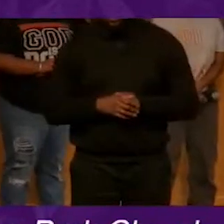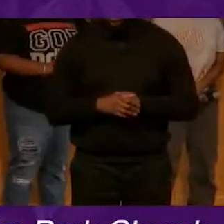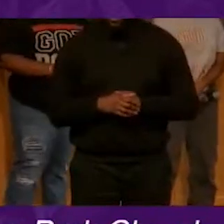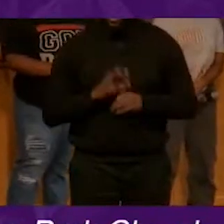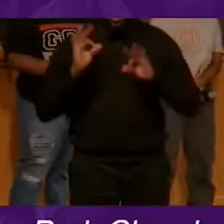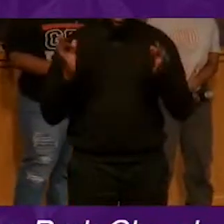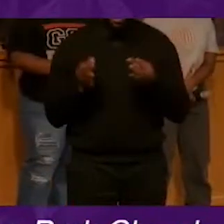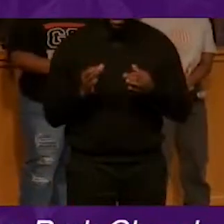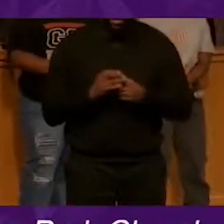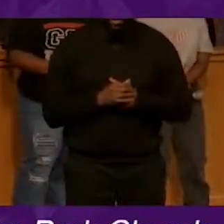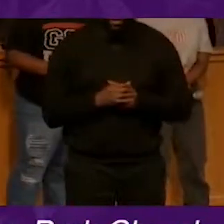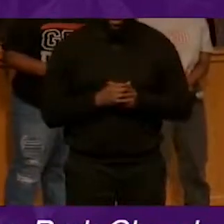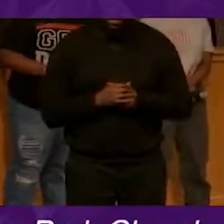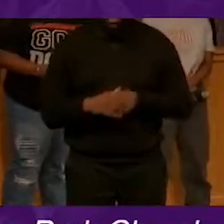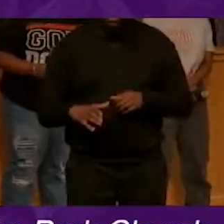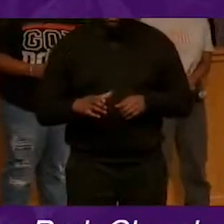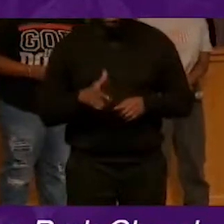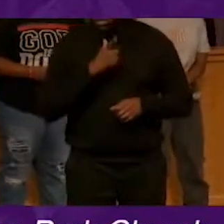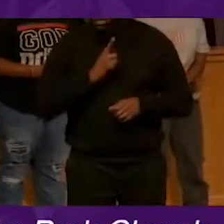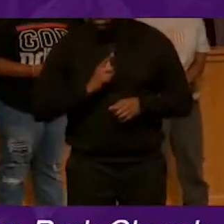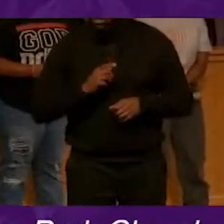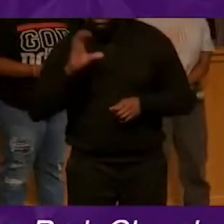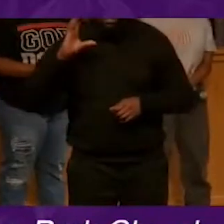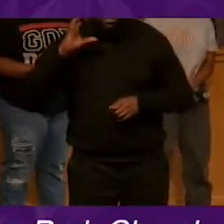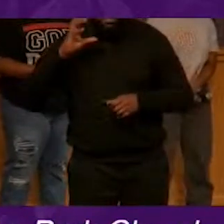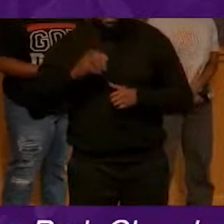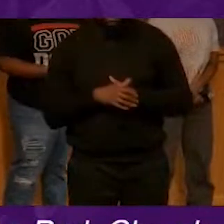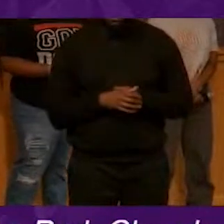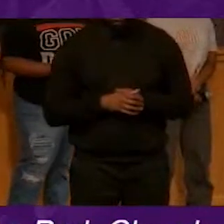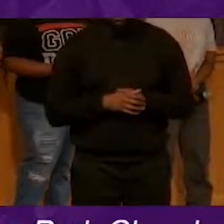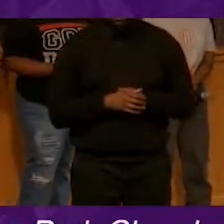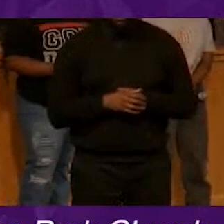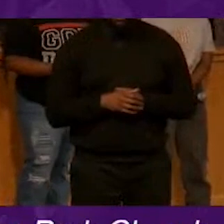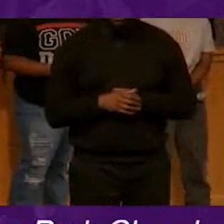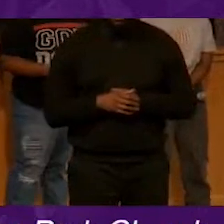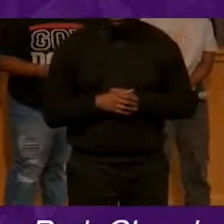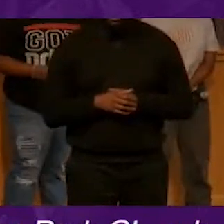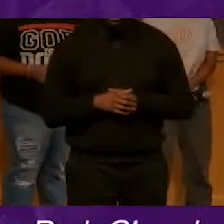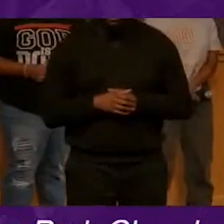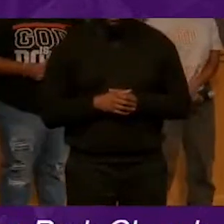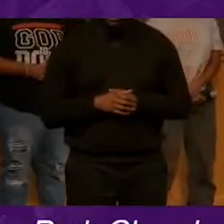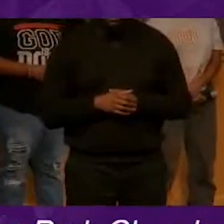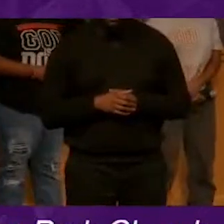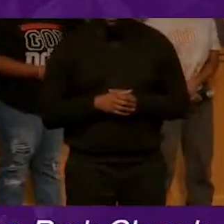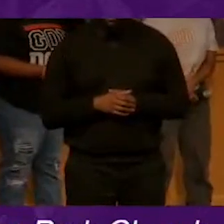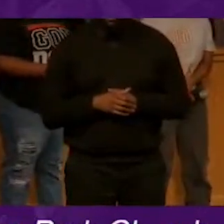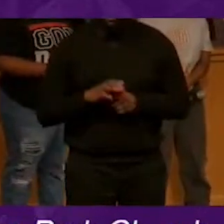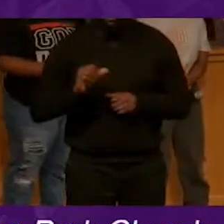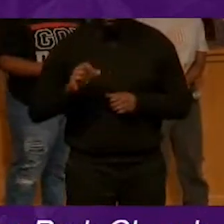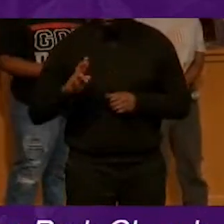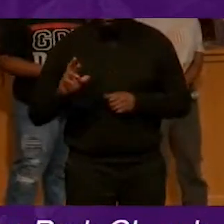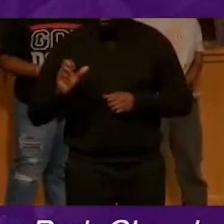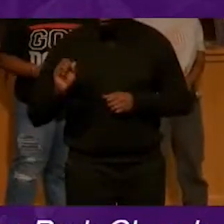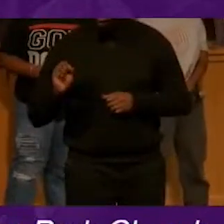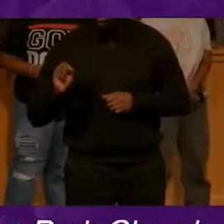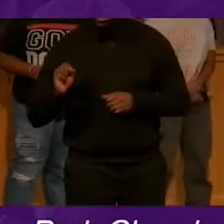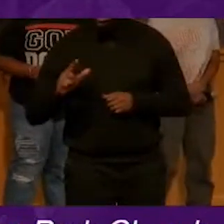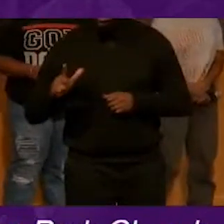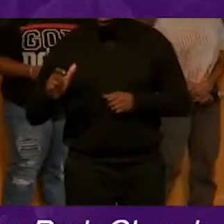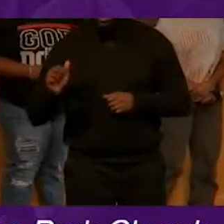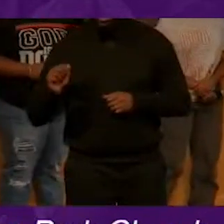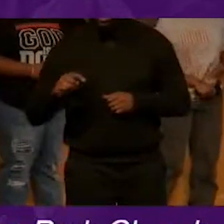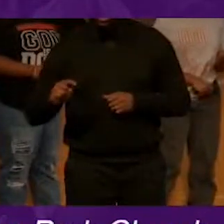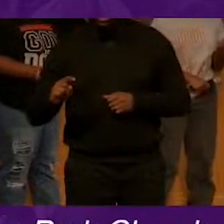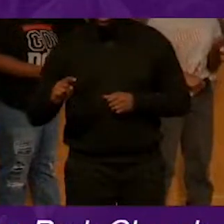family in the loss of her cousin. And William and Bernadette Moreland in the loss of their